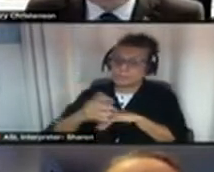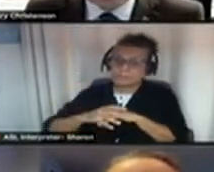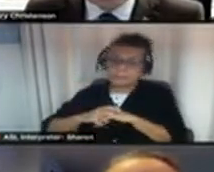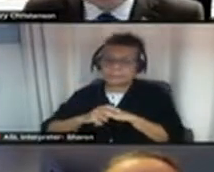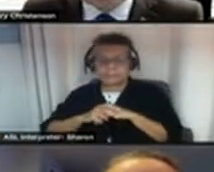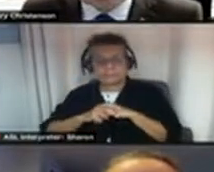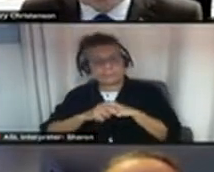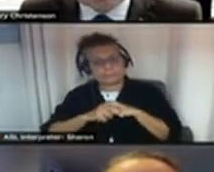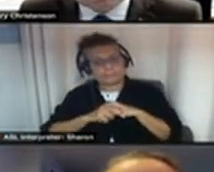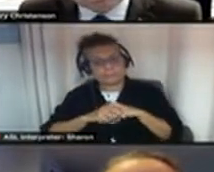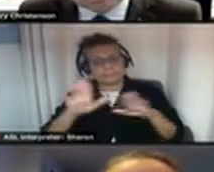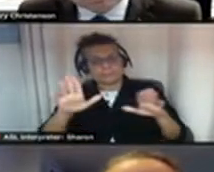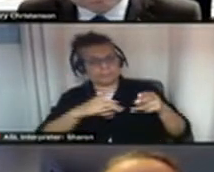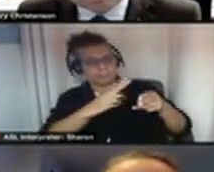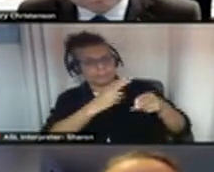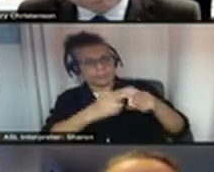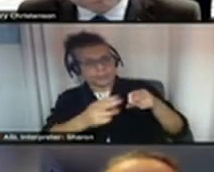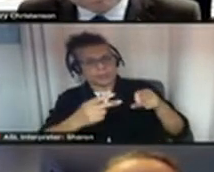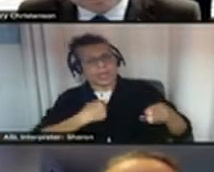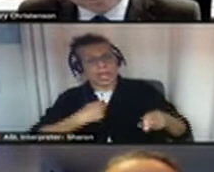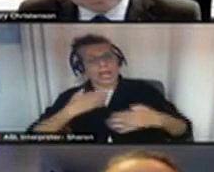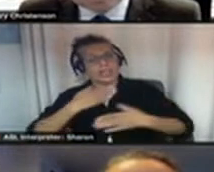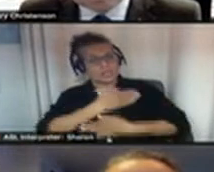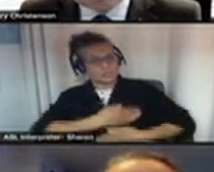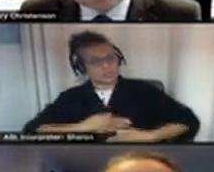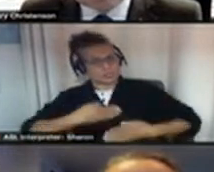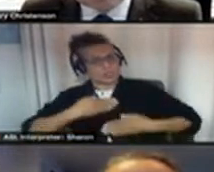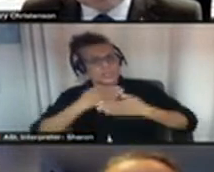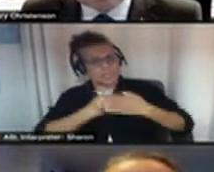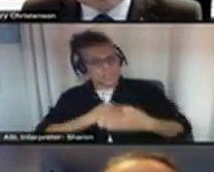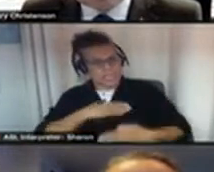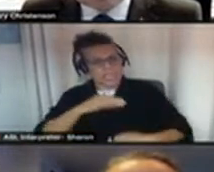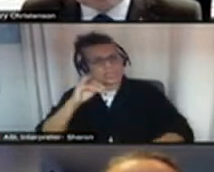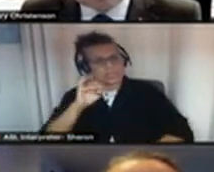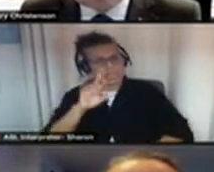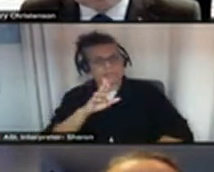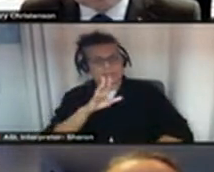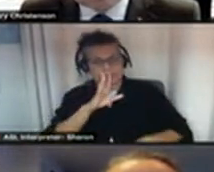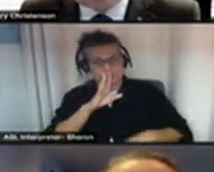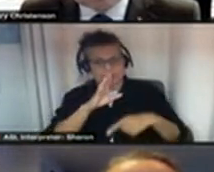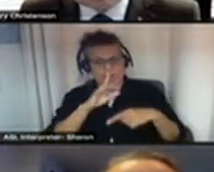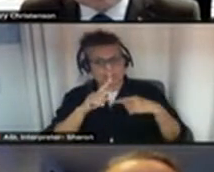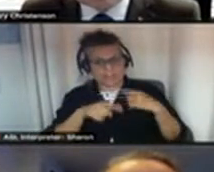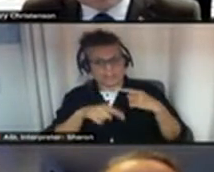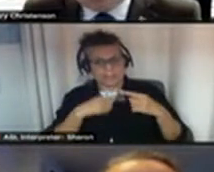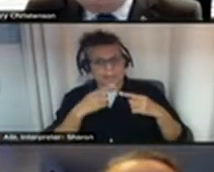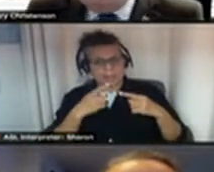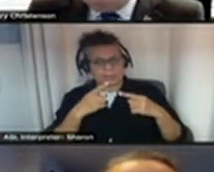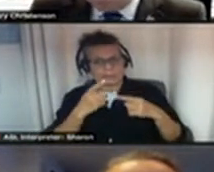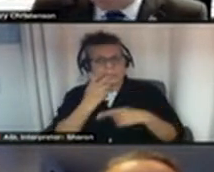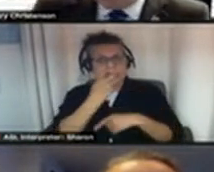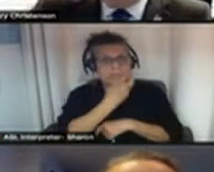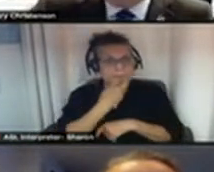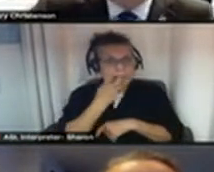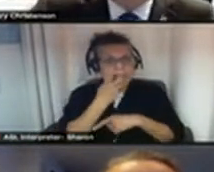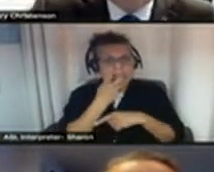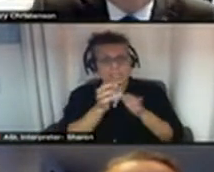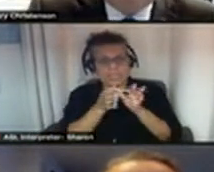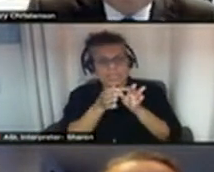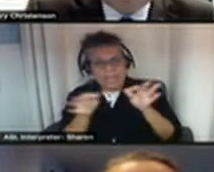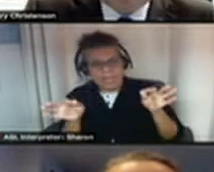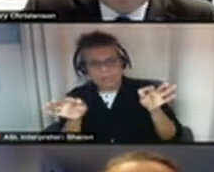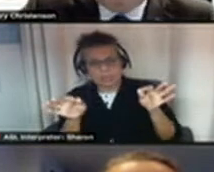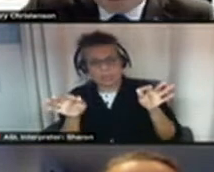Thank you, Mr. Chairman. Just really quick, I actually appreciate the fact that Ms. Spadafore referred to, speech and language pathology